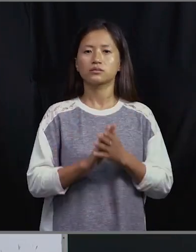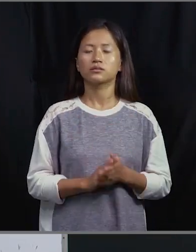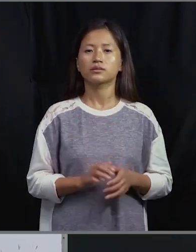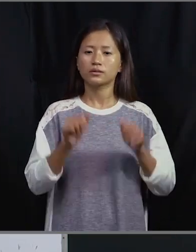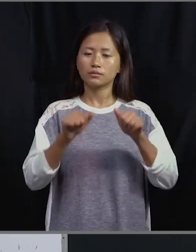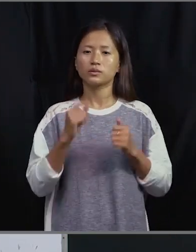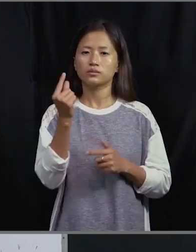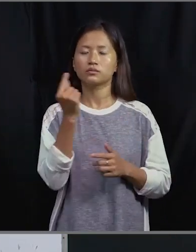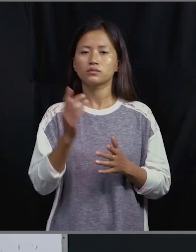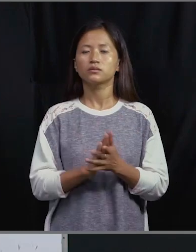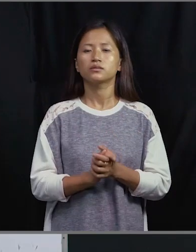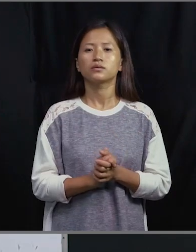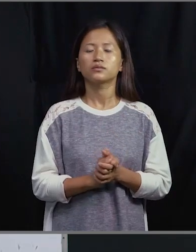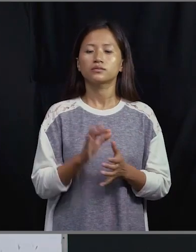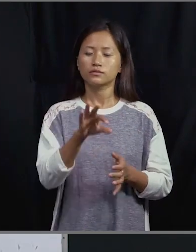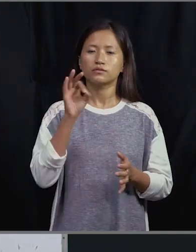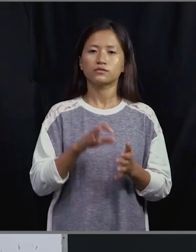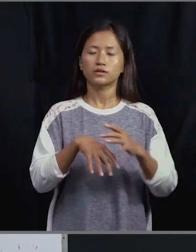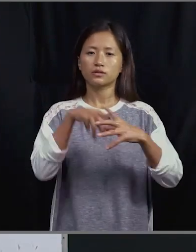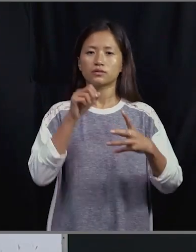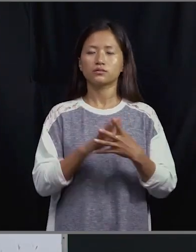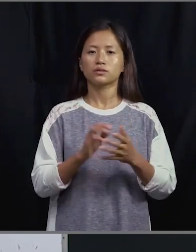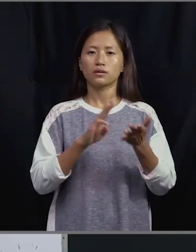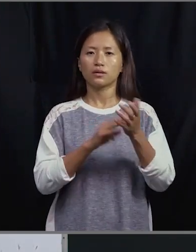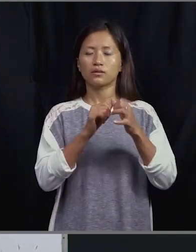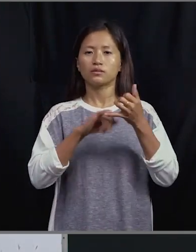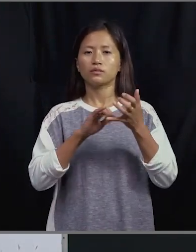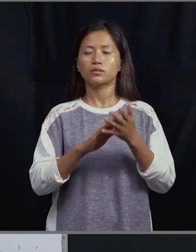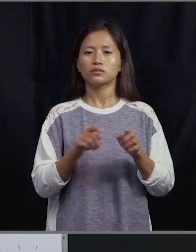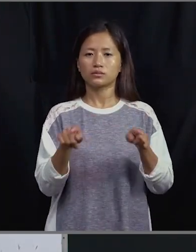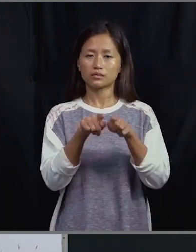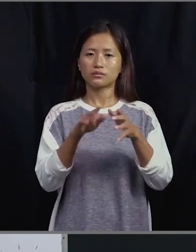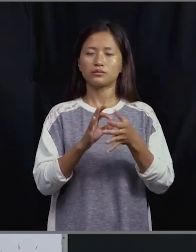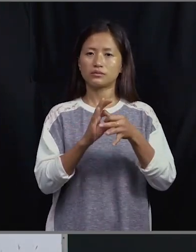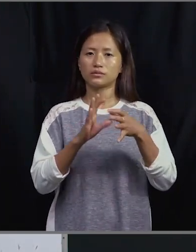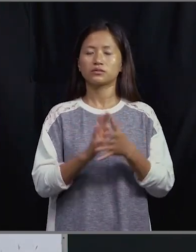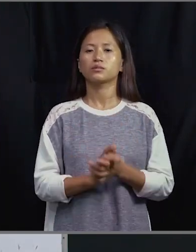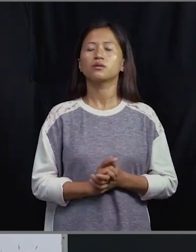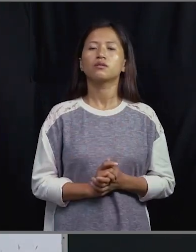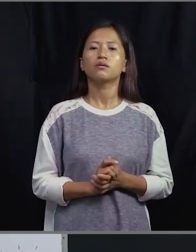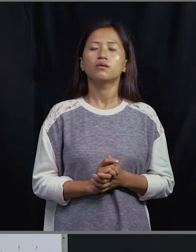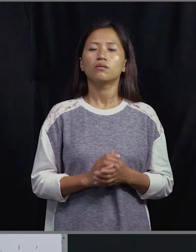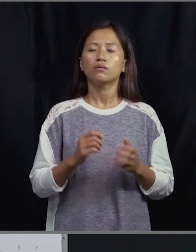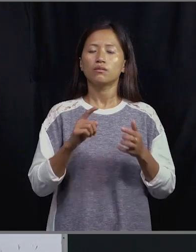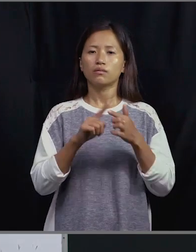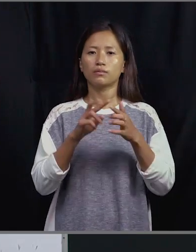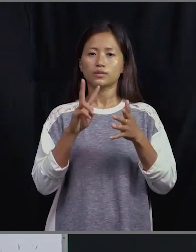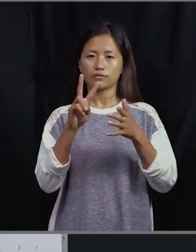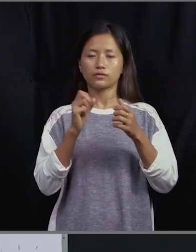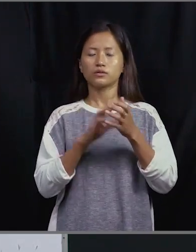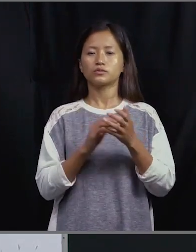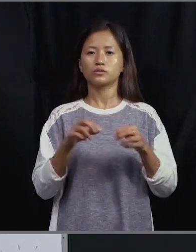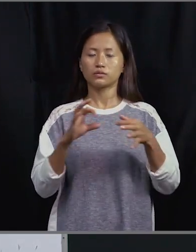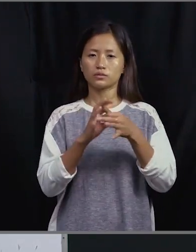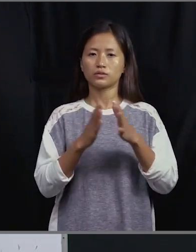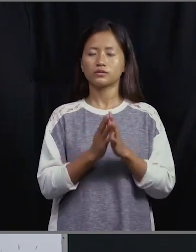be used to find out the mass to mass relationship, mass to volume relationship, or mass to volume relationship